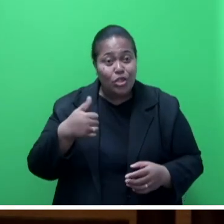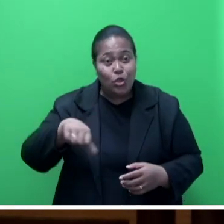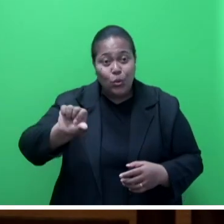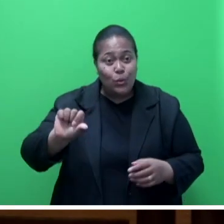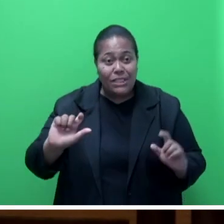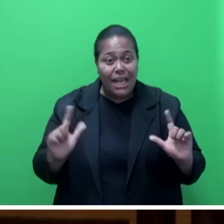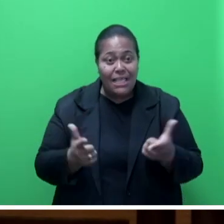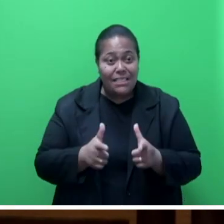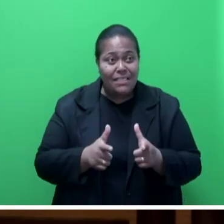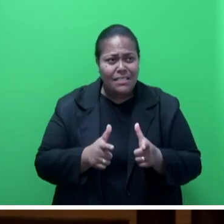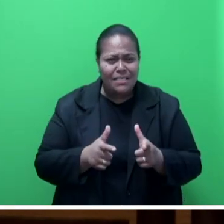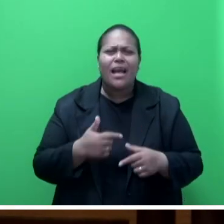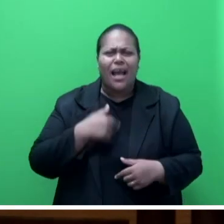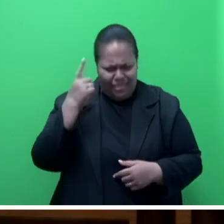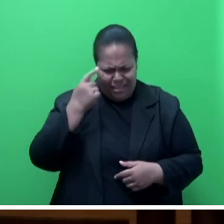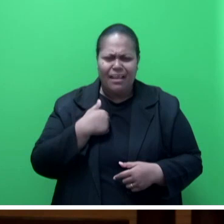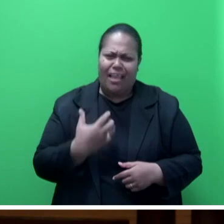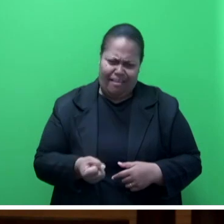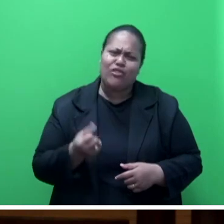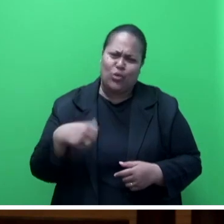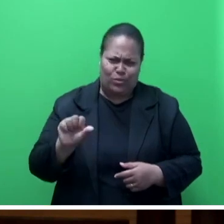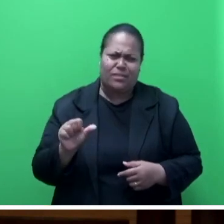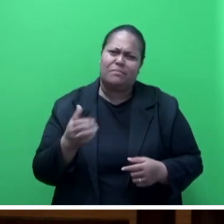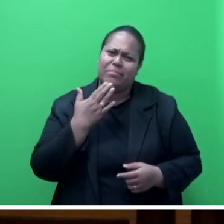I think I have some use, Honorable Speaker. Please.